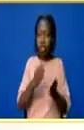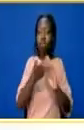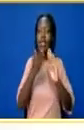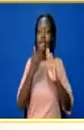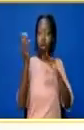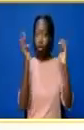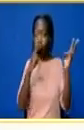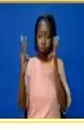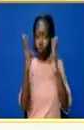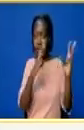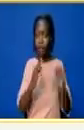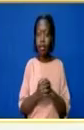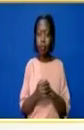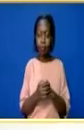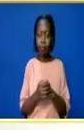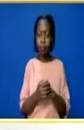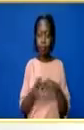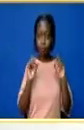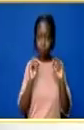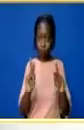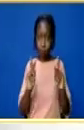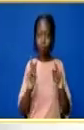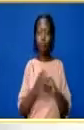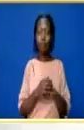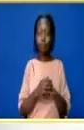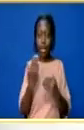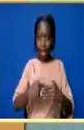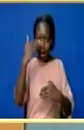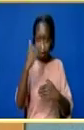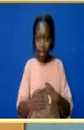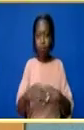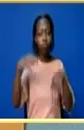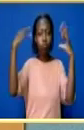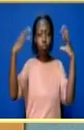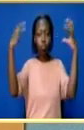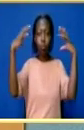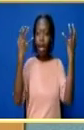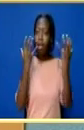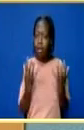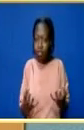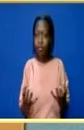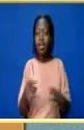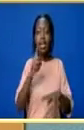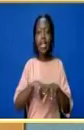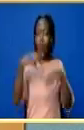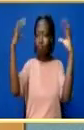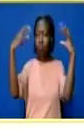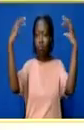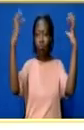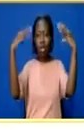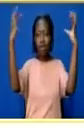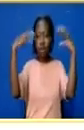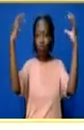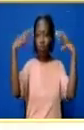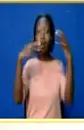hard, at least it reduces. Okay. Okay. We go to the next one, heavy rainfall. When it's raining heavily,